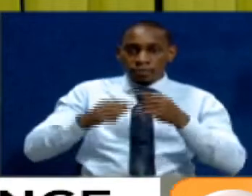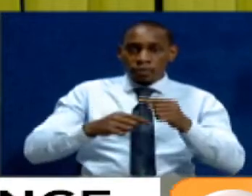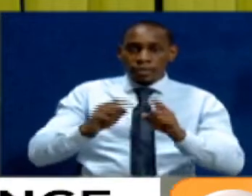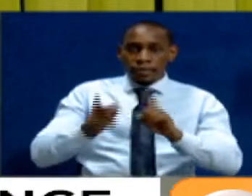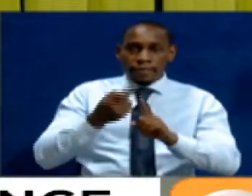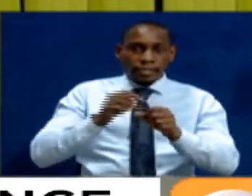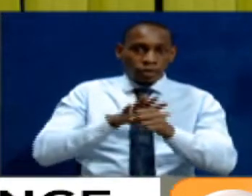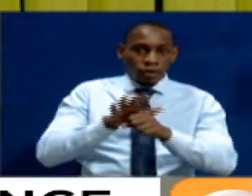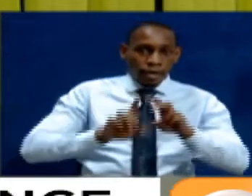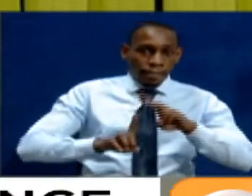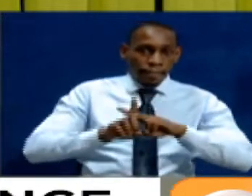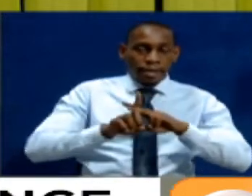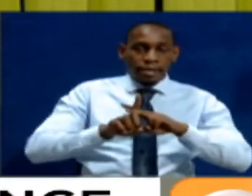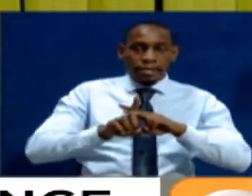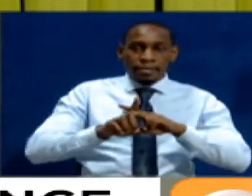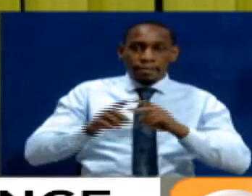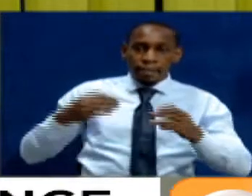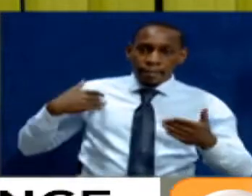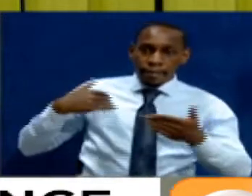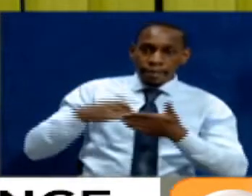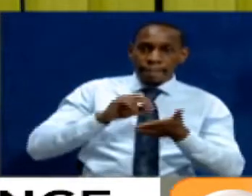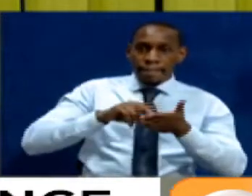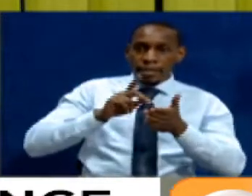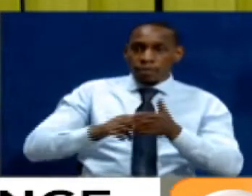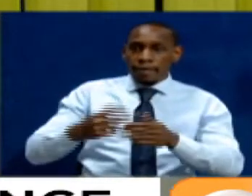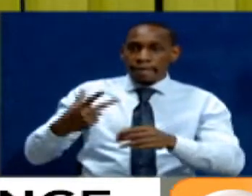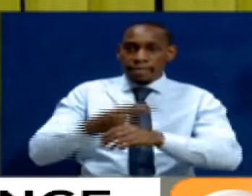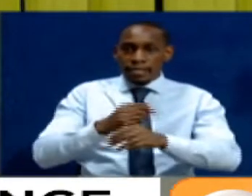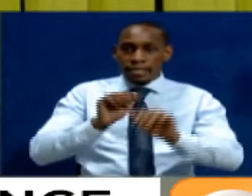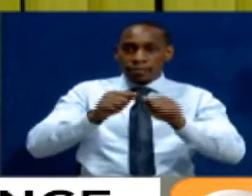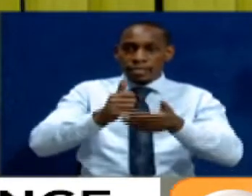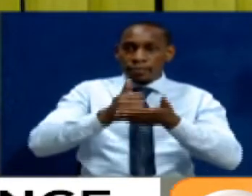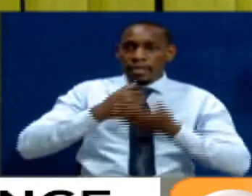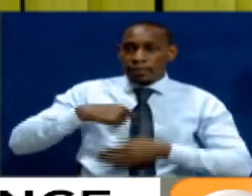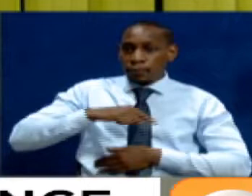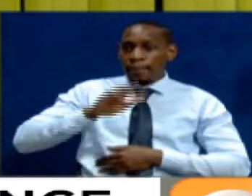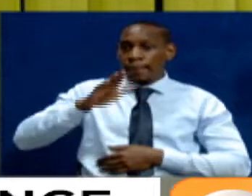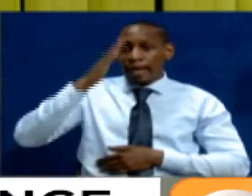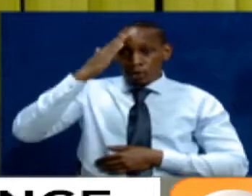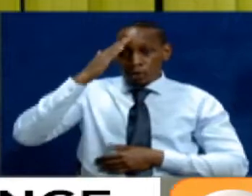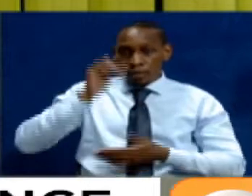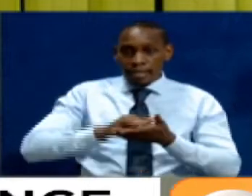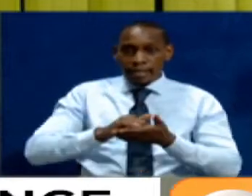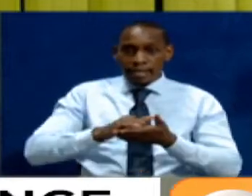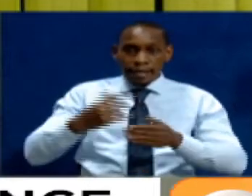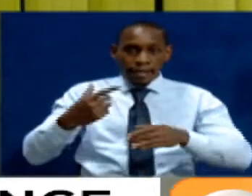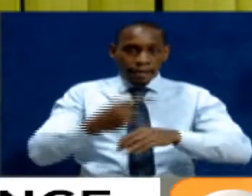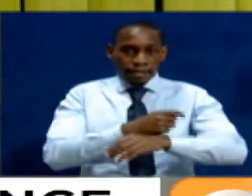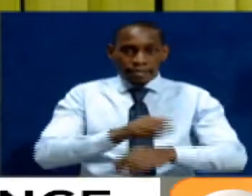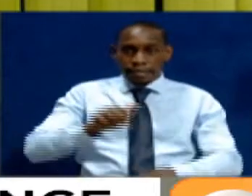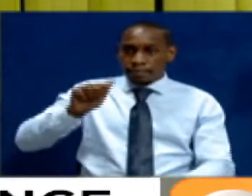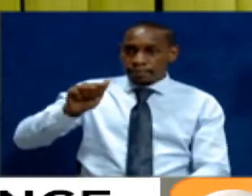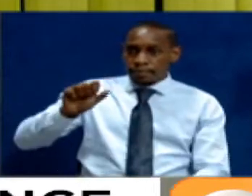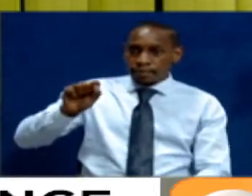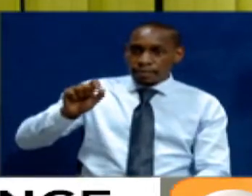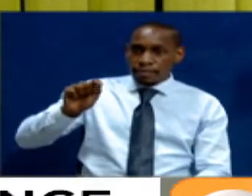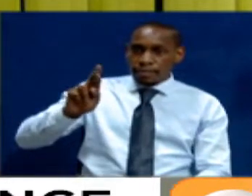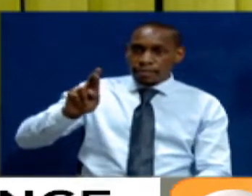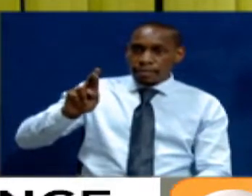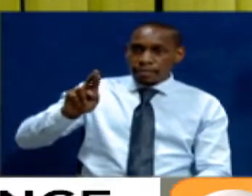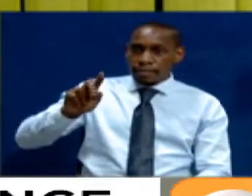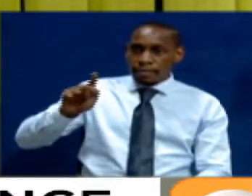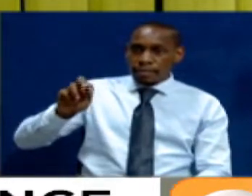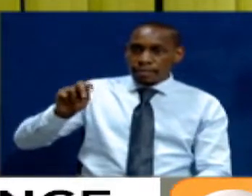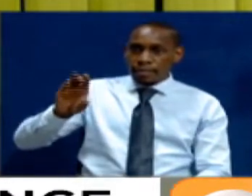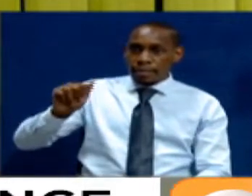initial variant that was there, and therefore the vaccine can help us. Because as you know, the available vaccine, the Astrazeneca vaccine, is not